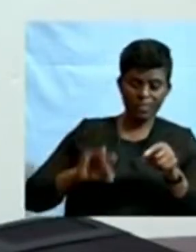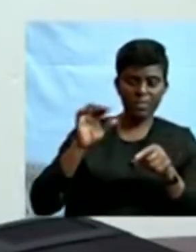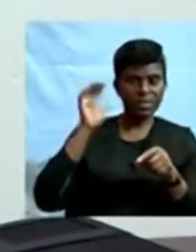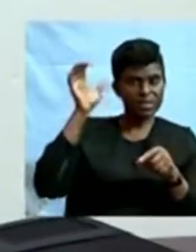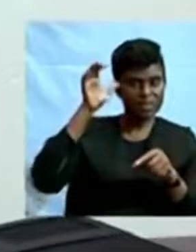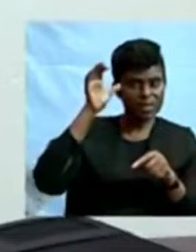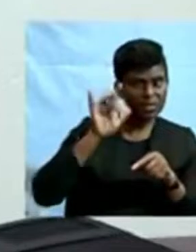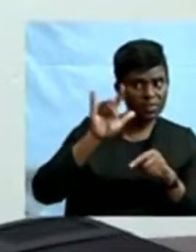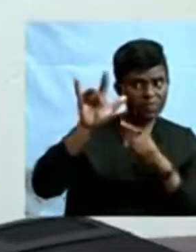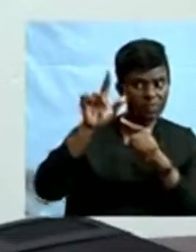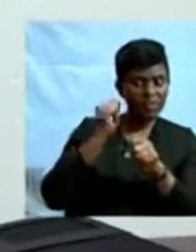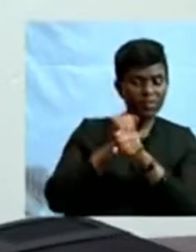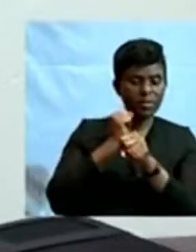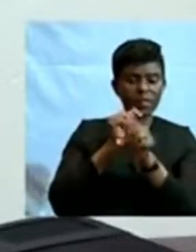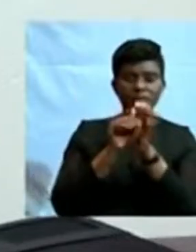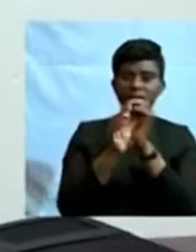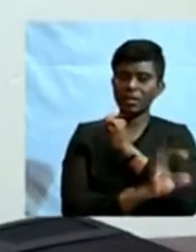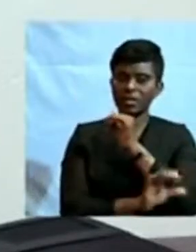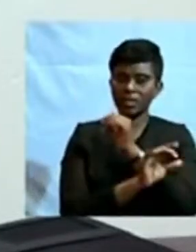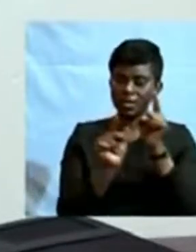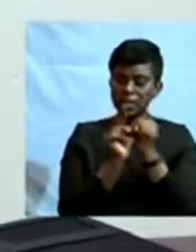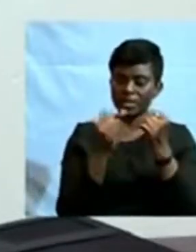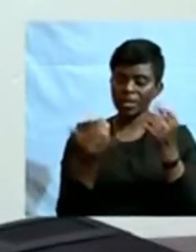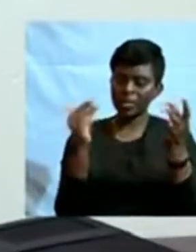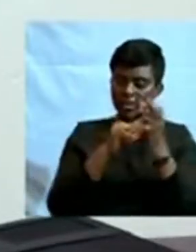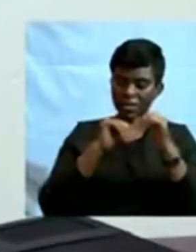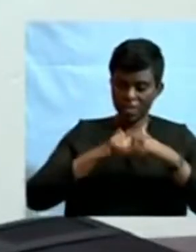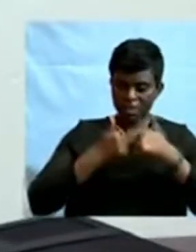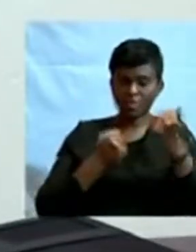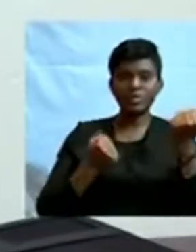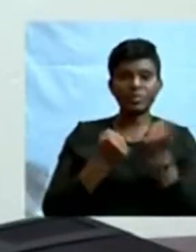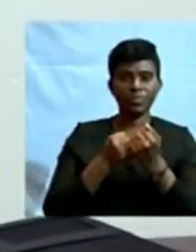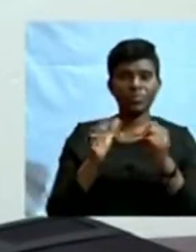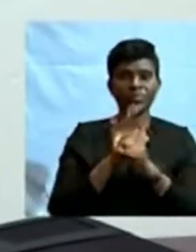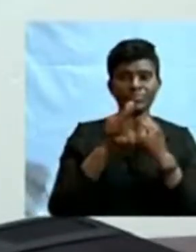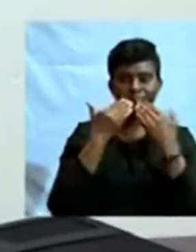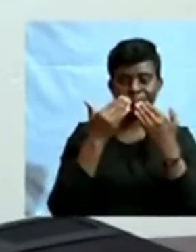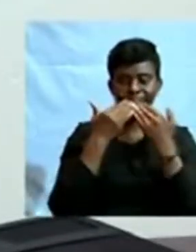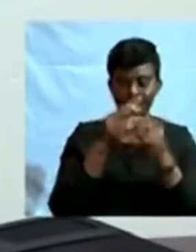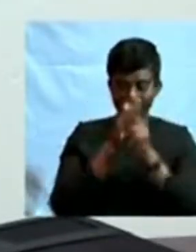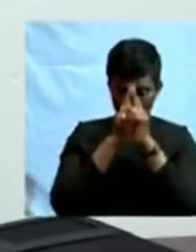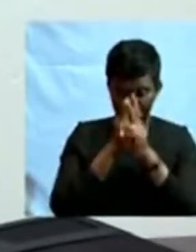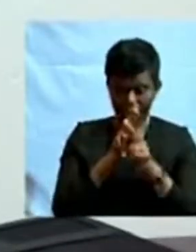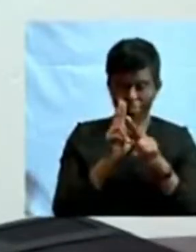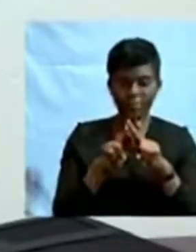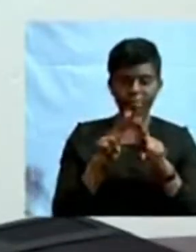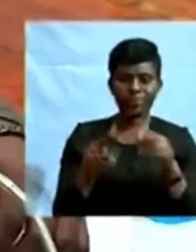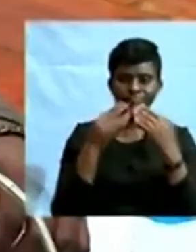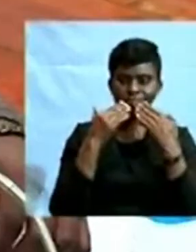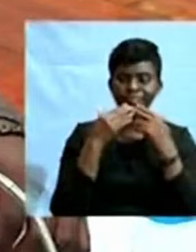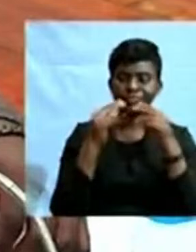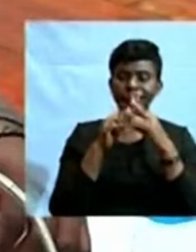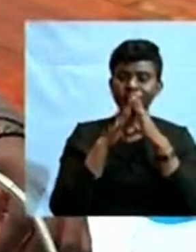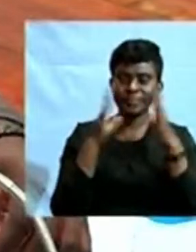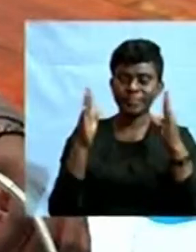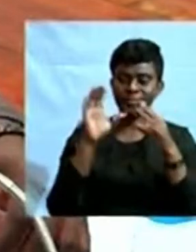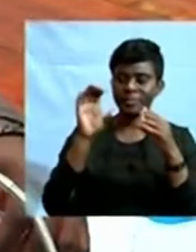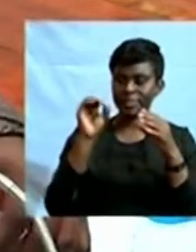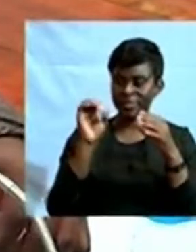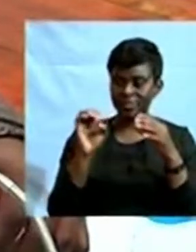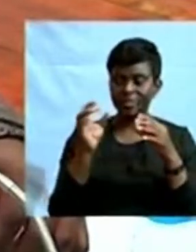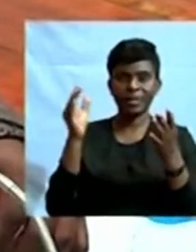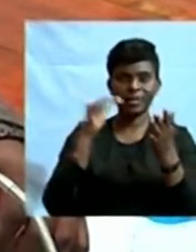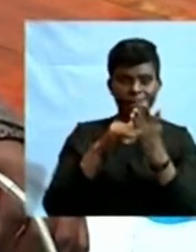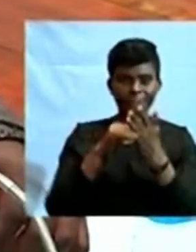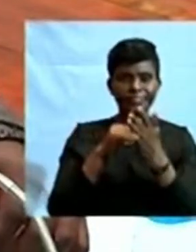aviation framework in the country, and therefore we are in support. Thank you, Honorable Chair. Thank you so much, CEO, once